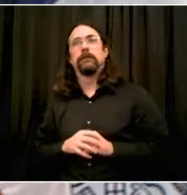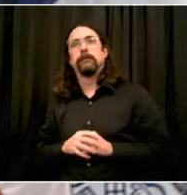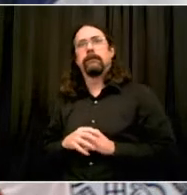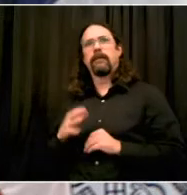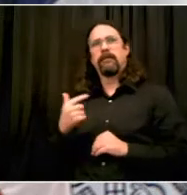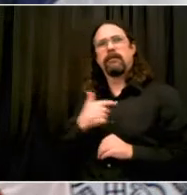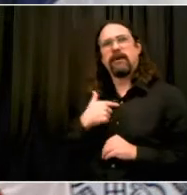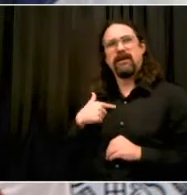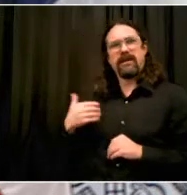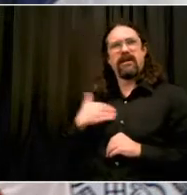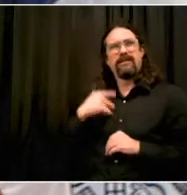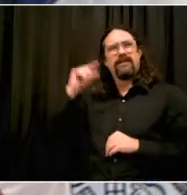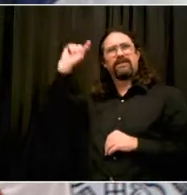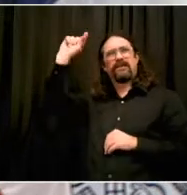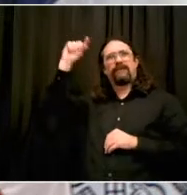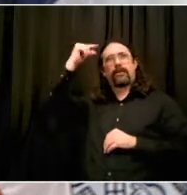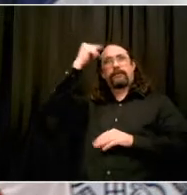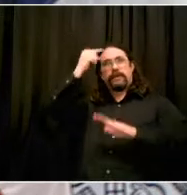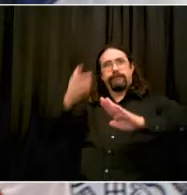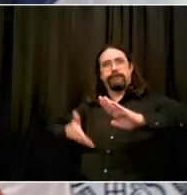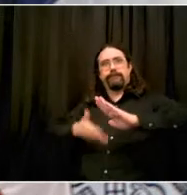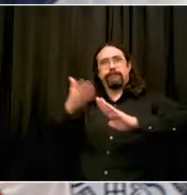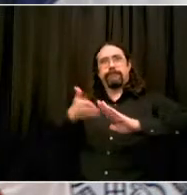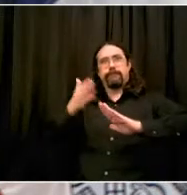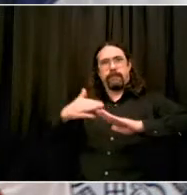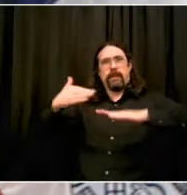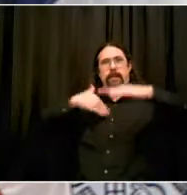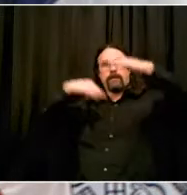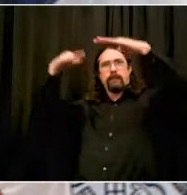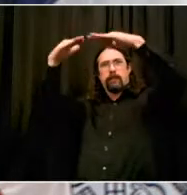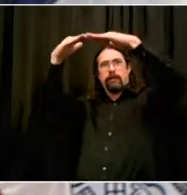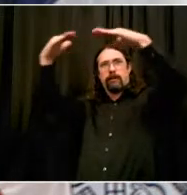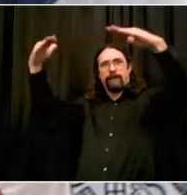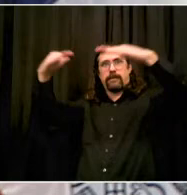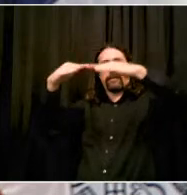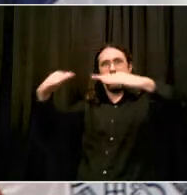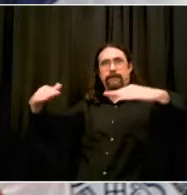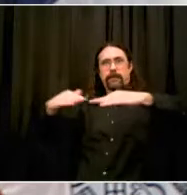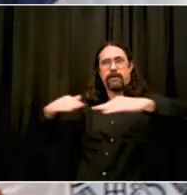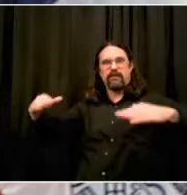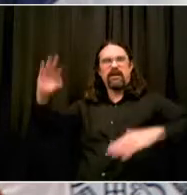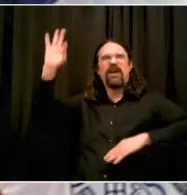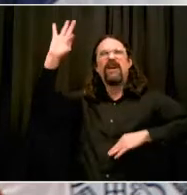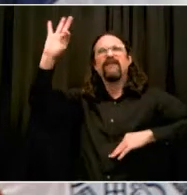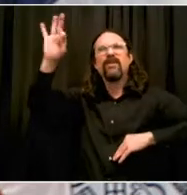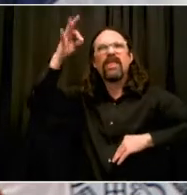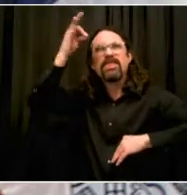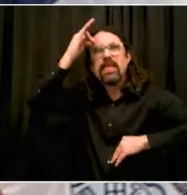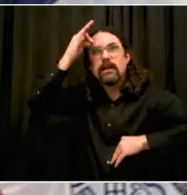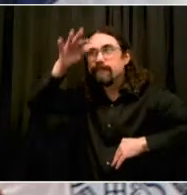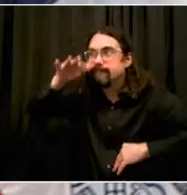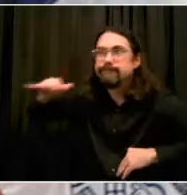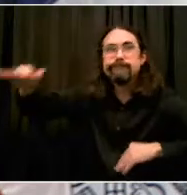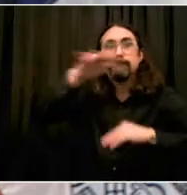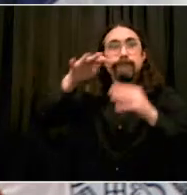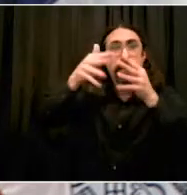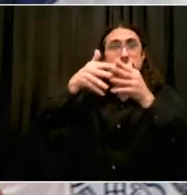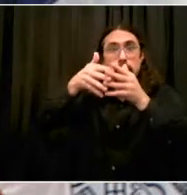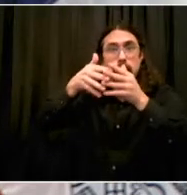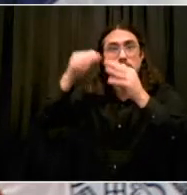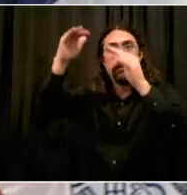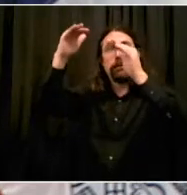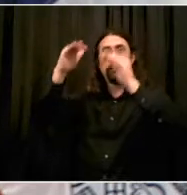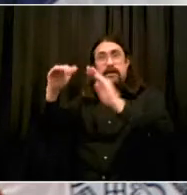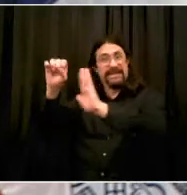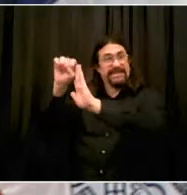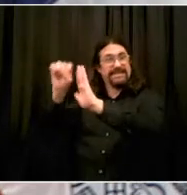not the reality because they're all built differently. They all have different missions. The question is not sort of a legalistic, are we always saying